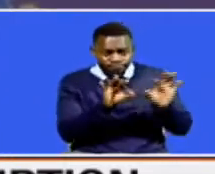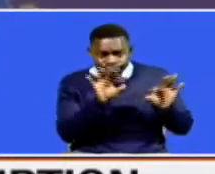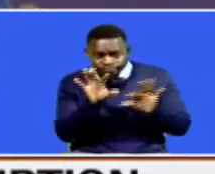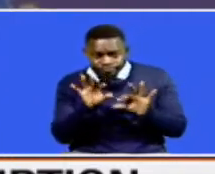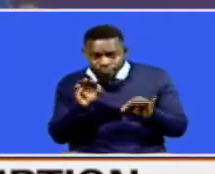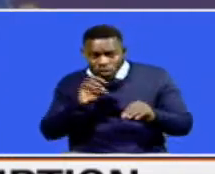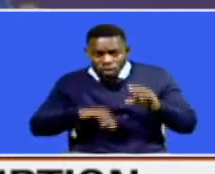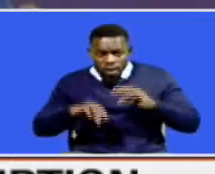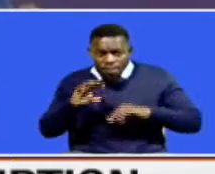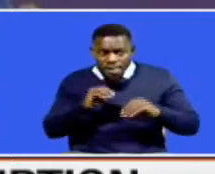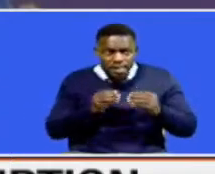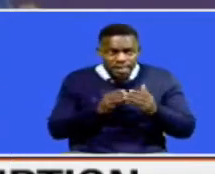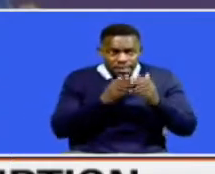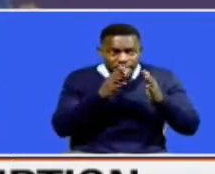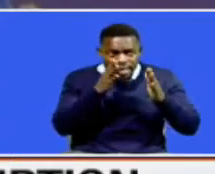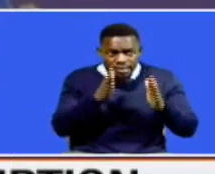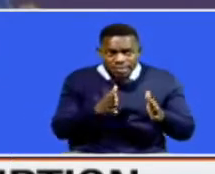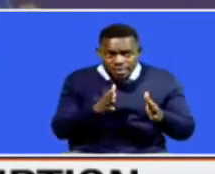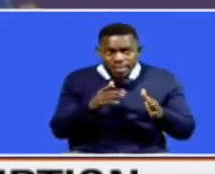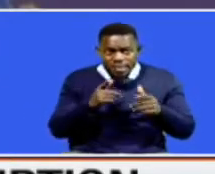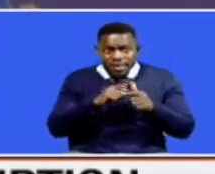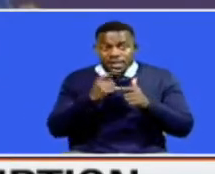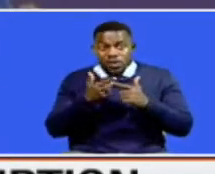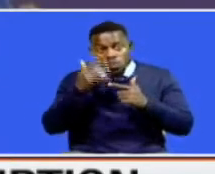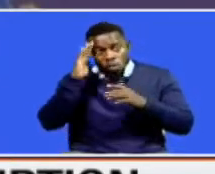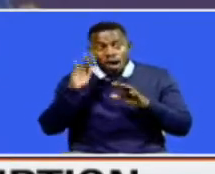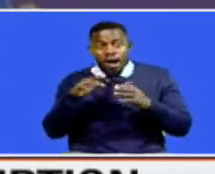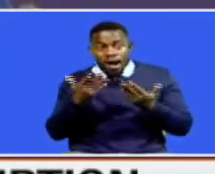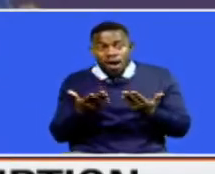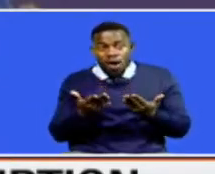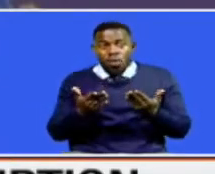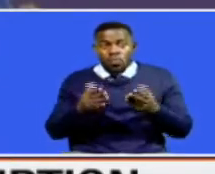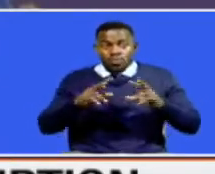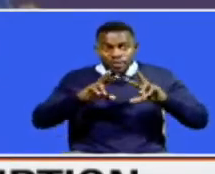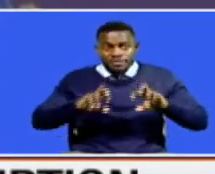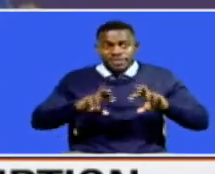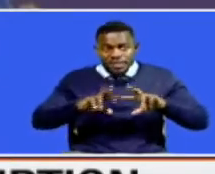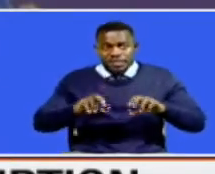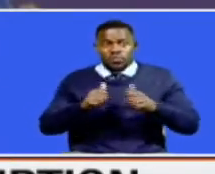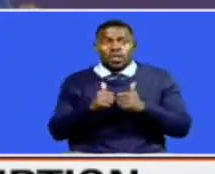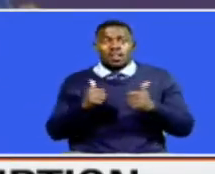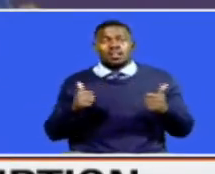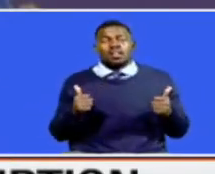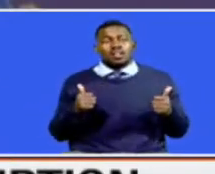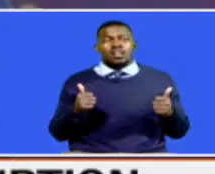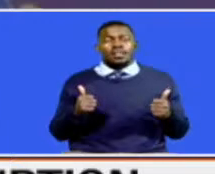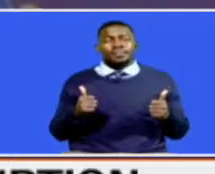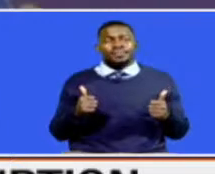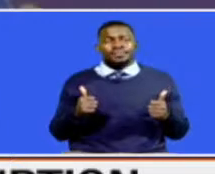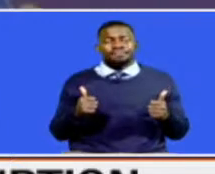his or her immediate boss should also be investigated